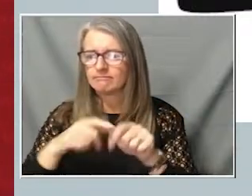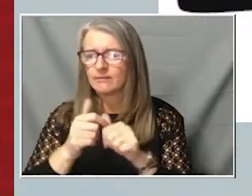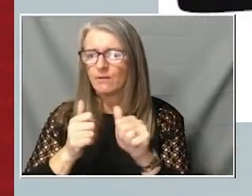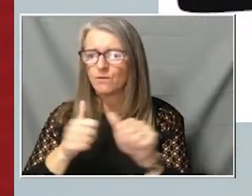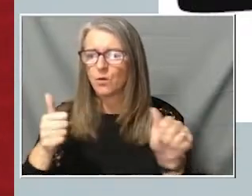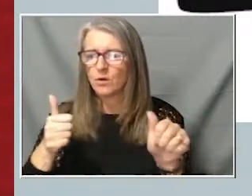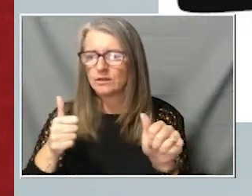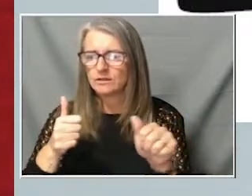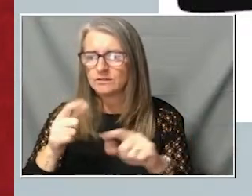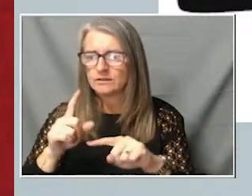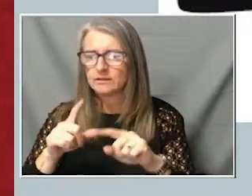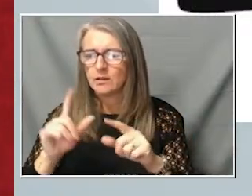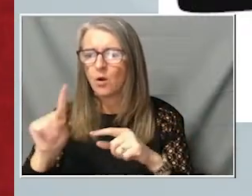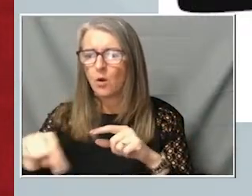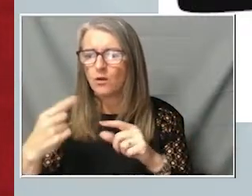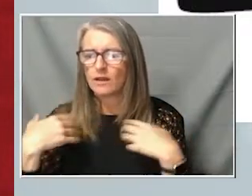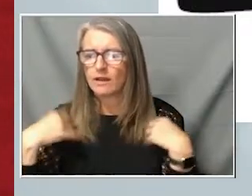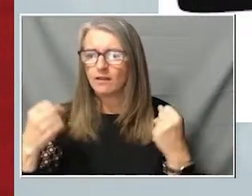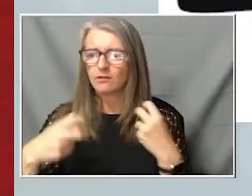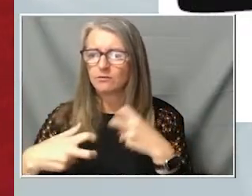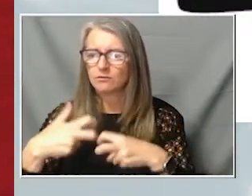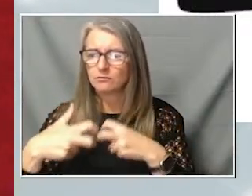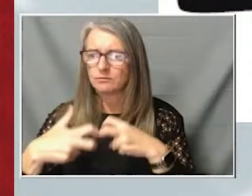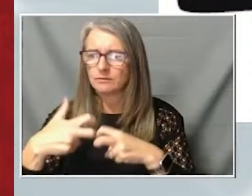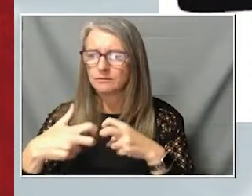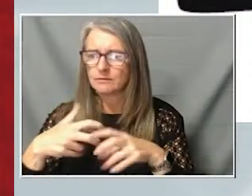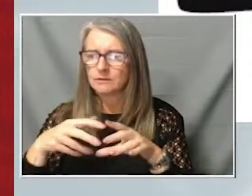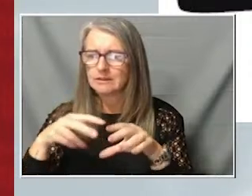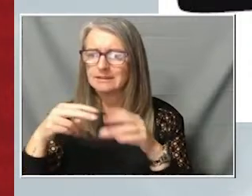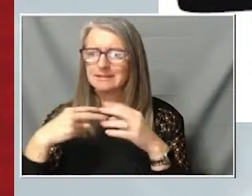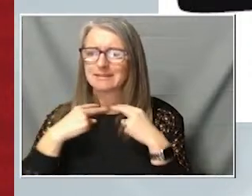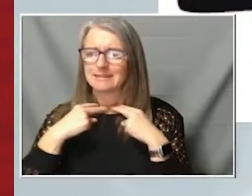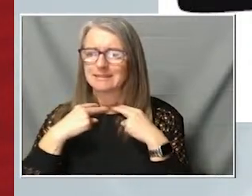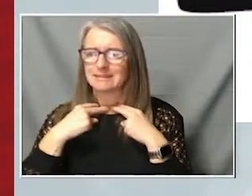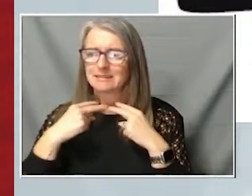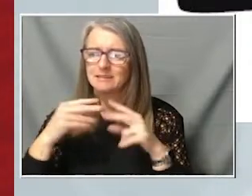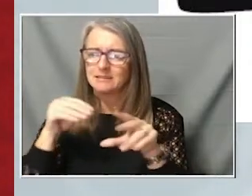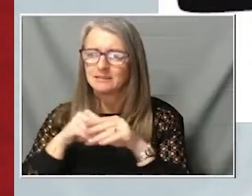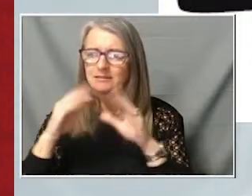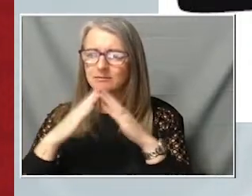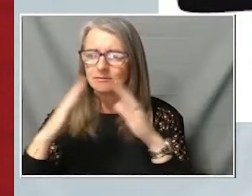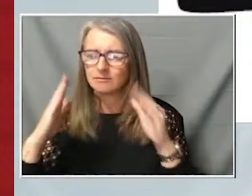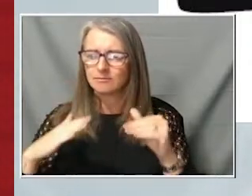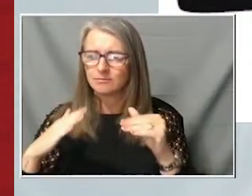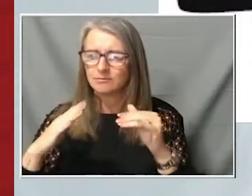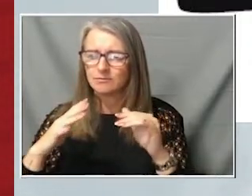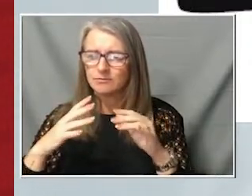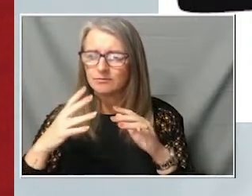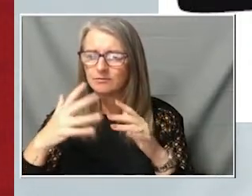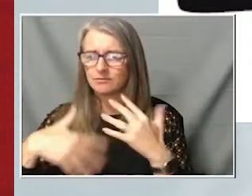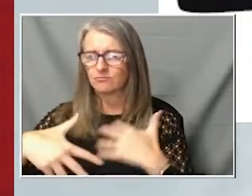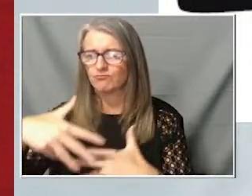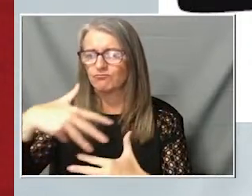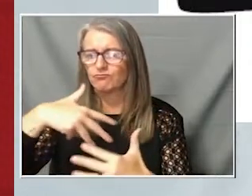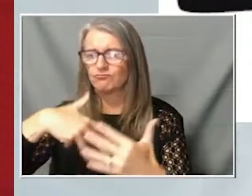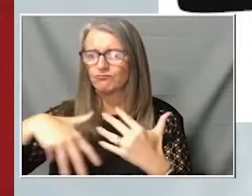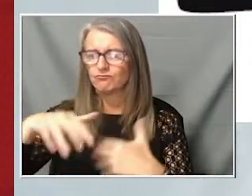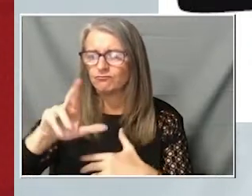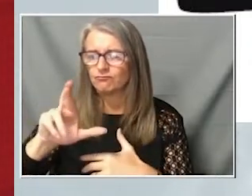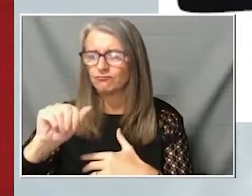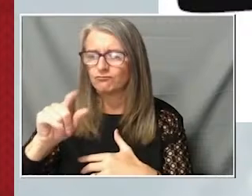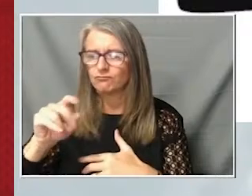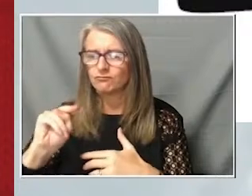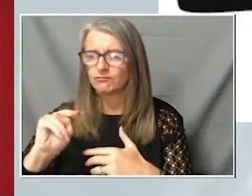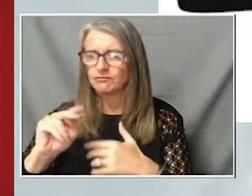only a health concern when it gets trapped indoors. If you spend a lot of time around a lot of radon, your cancer